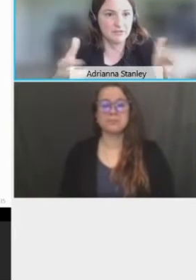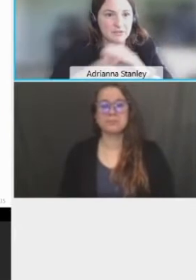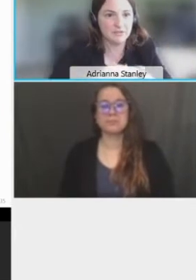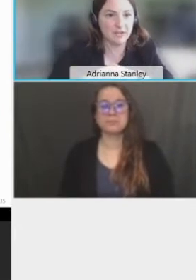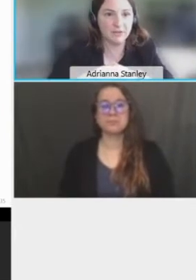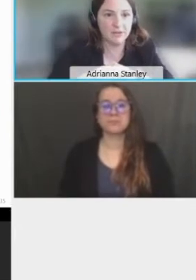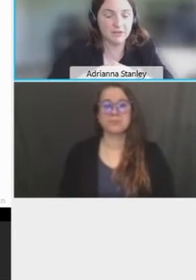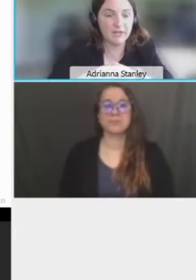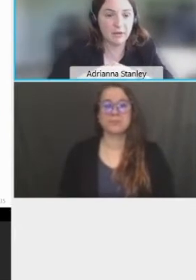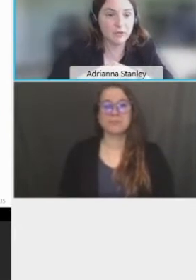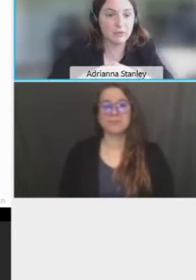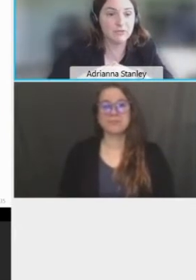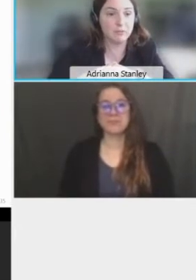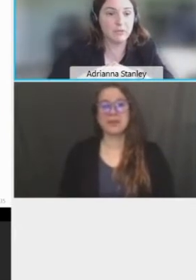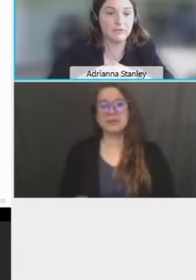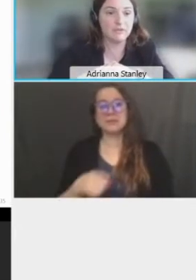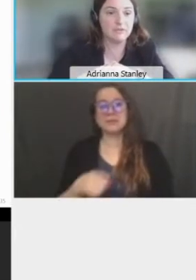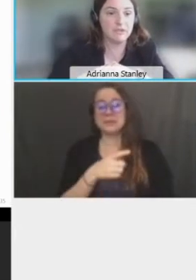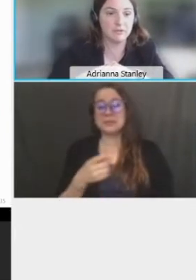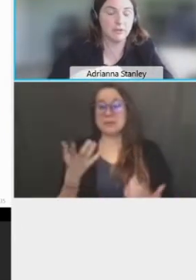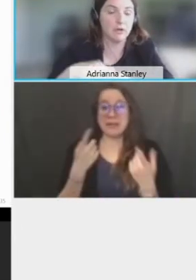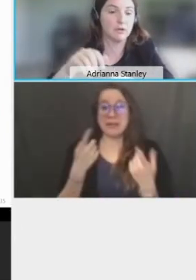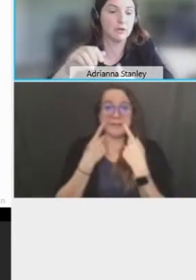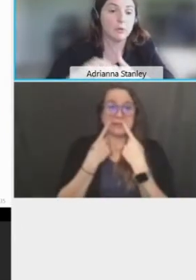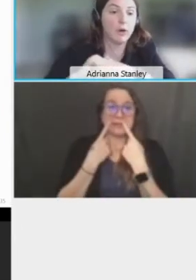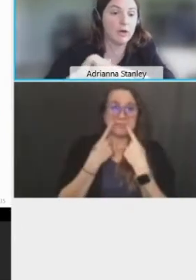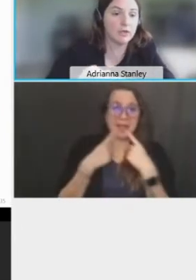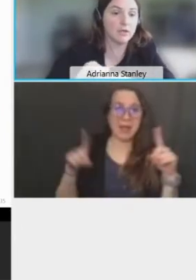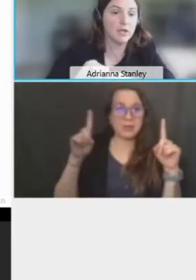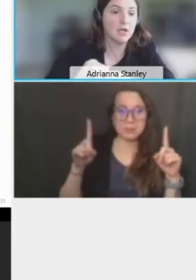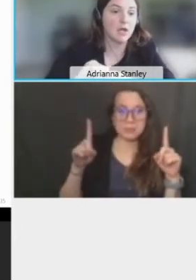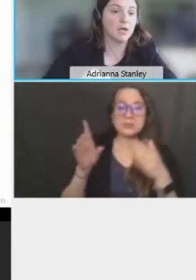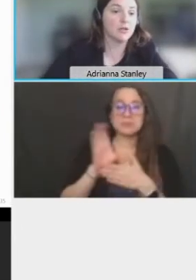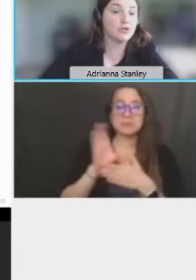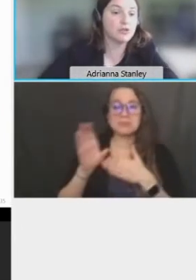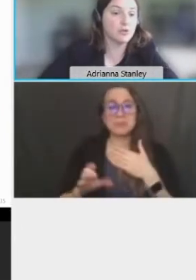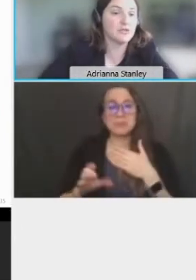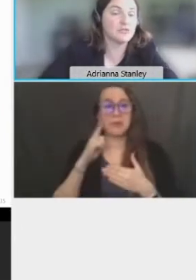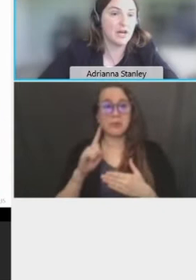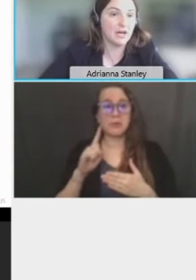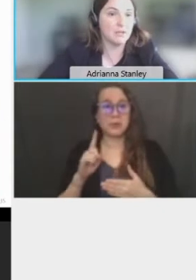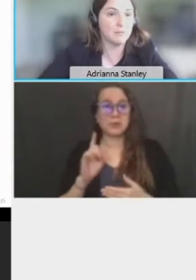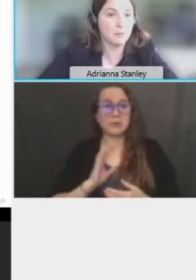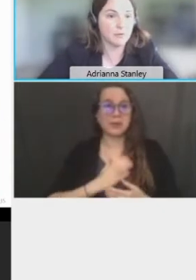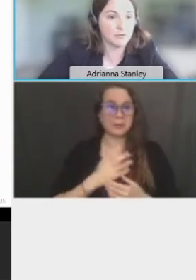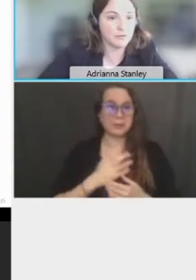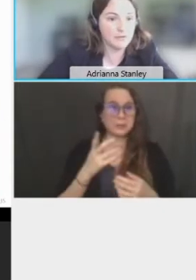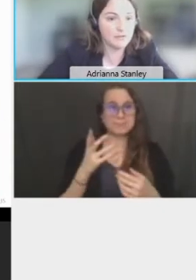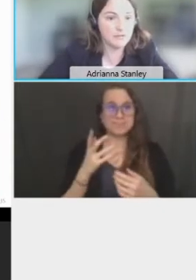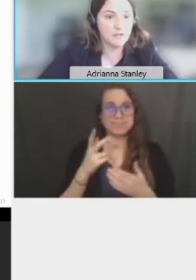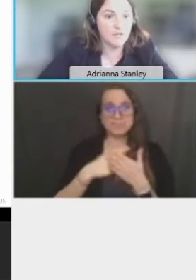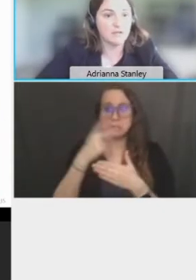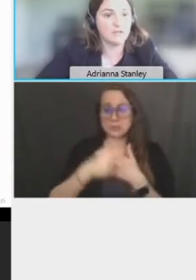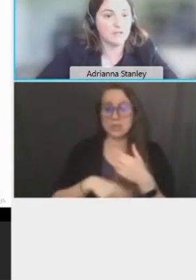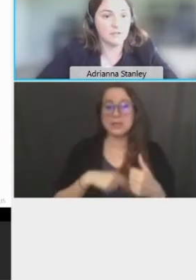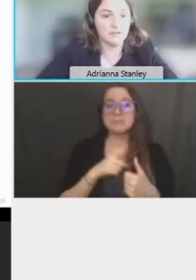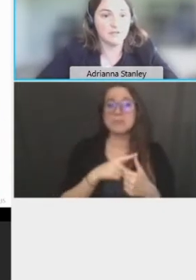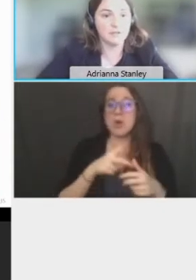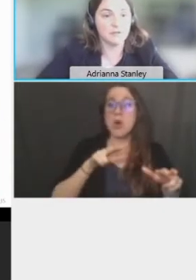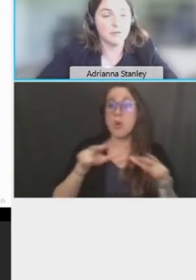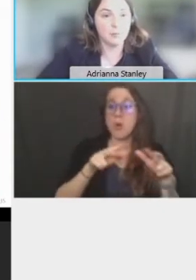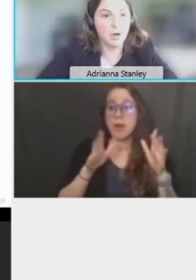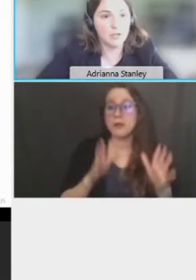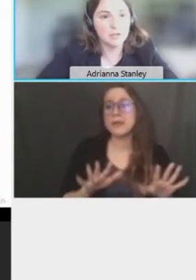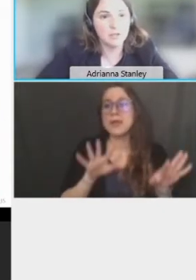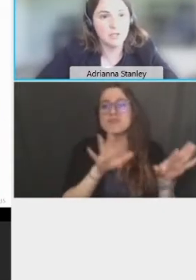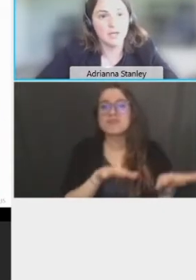these are kind of the outcomes that we could see. Our walker can enjoy her time with her friends, taking in the